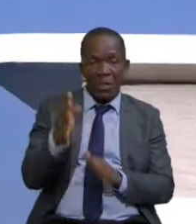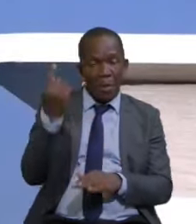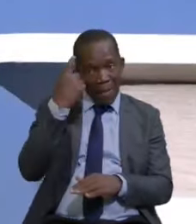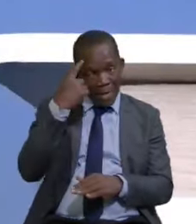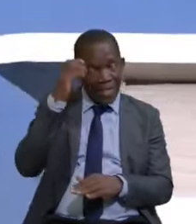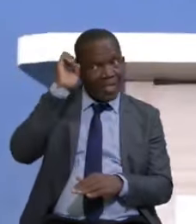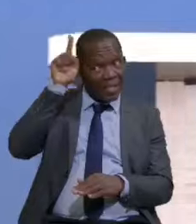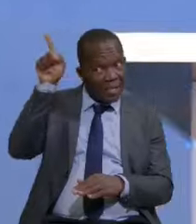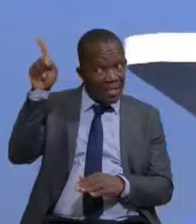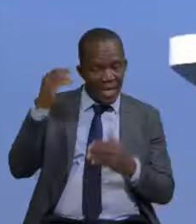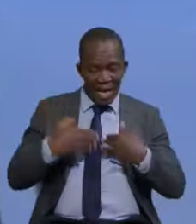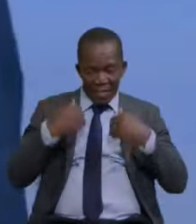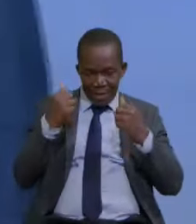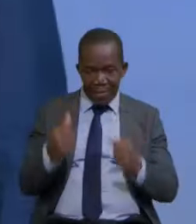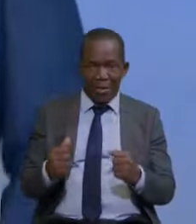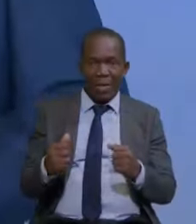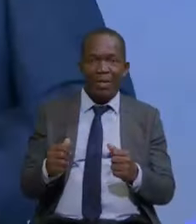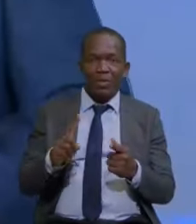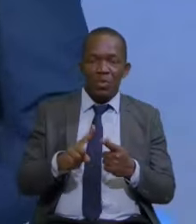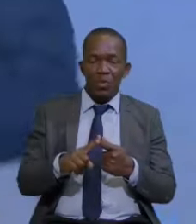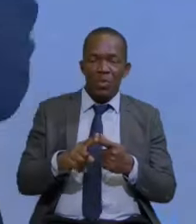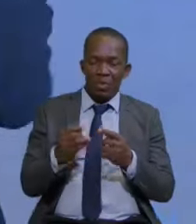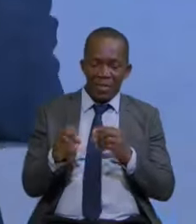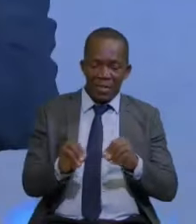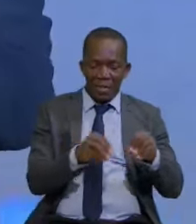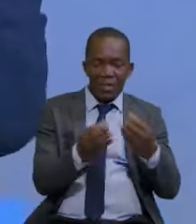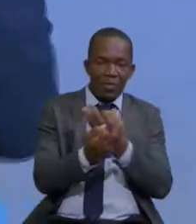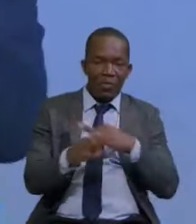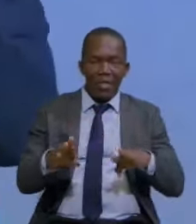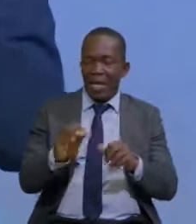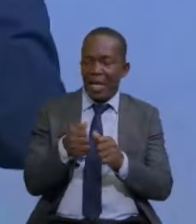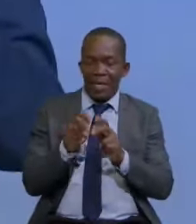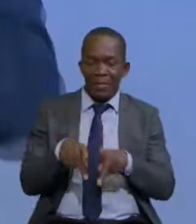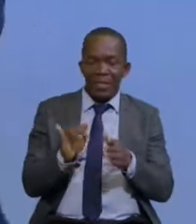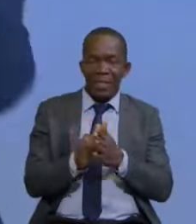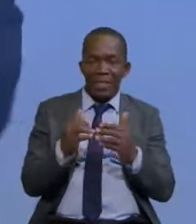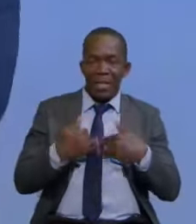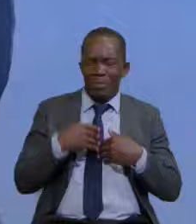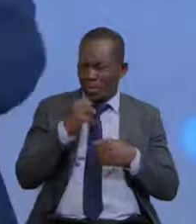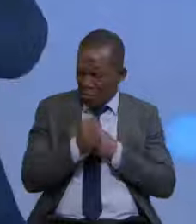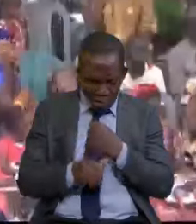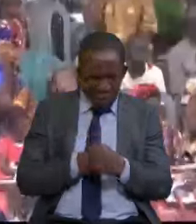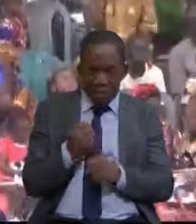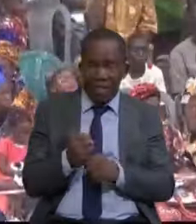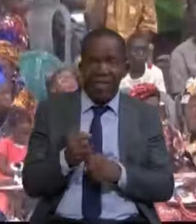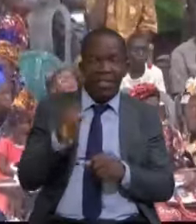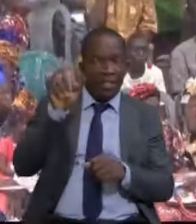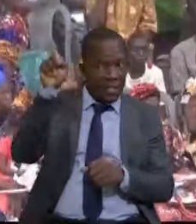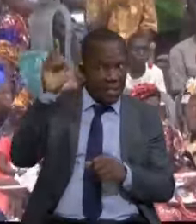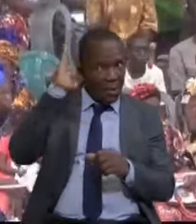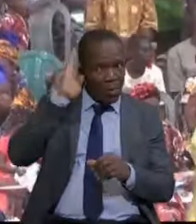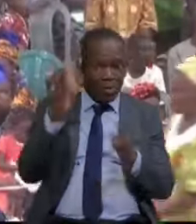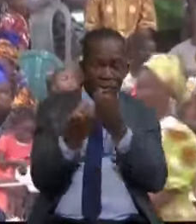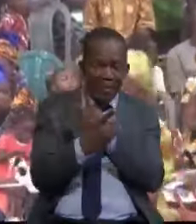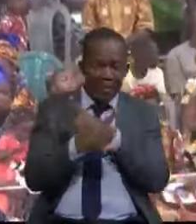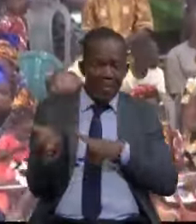bruised, everyone broken, everyone suffering, he will give you deliverance today in Jesus'